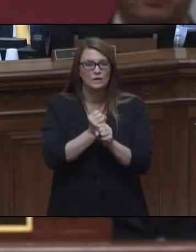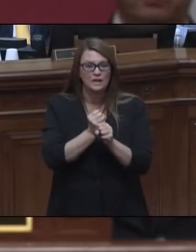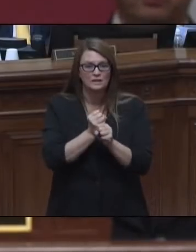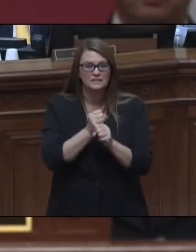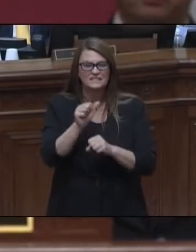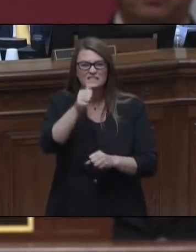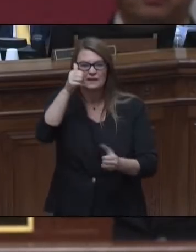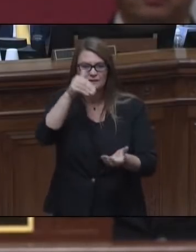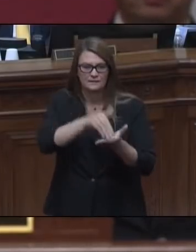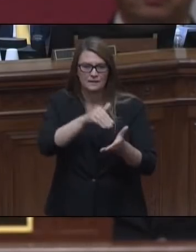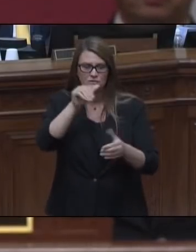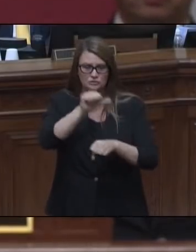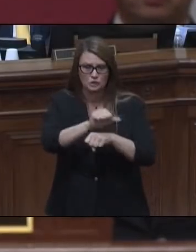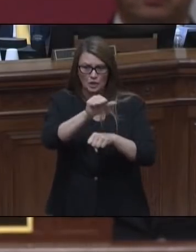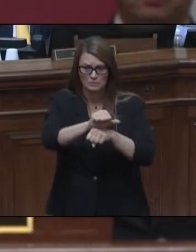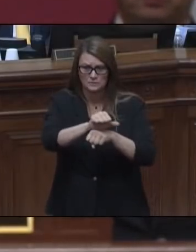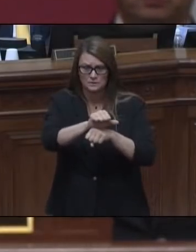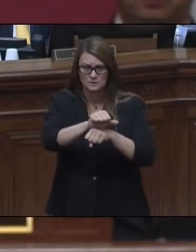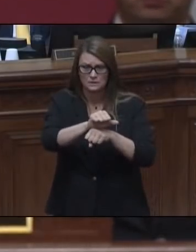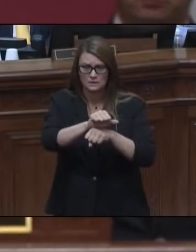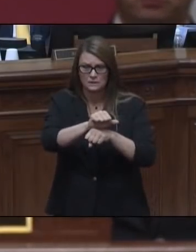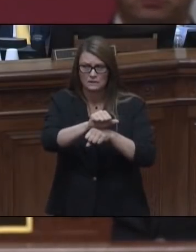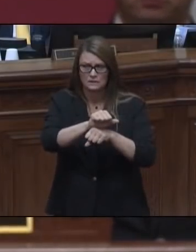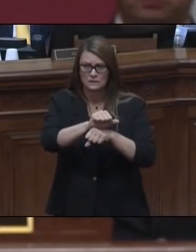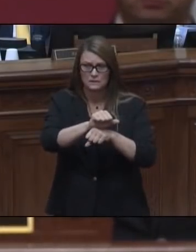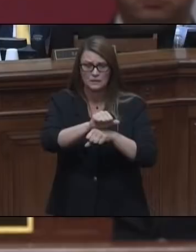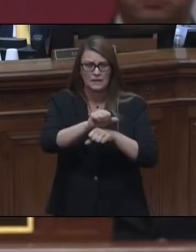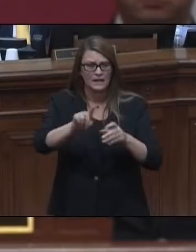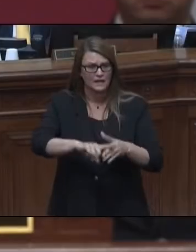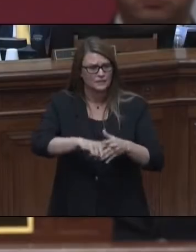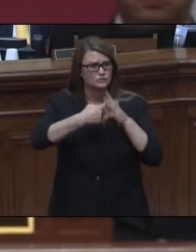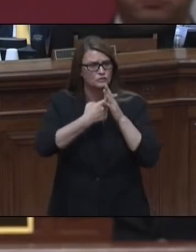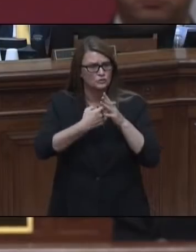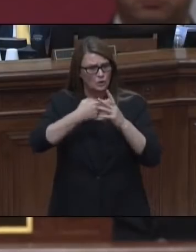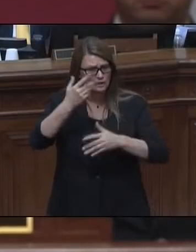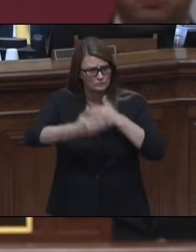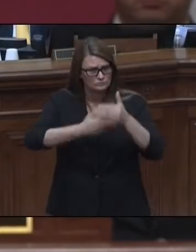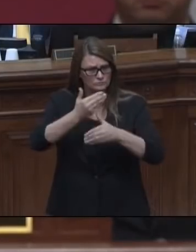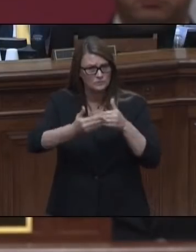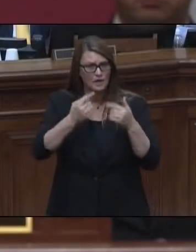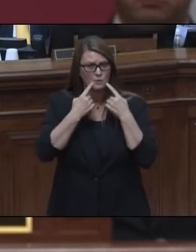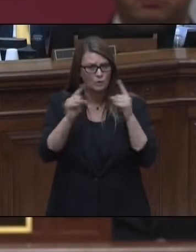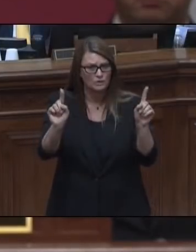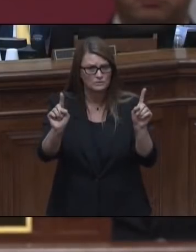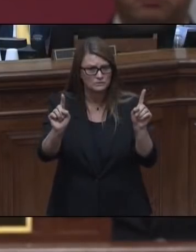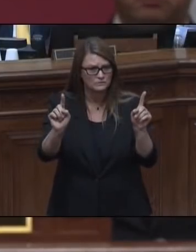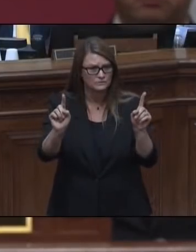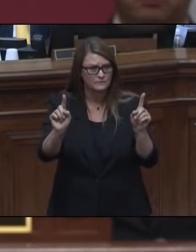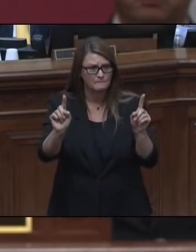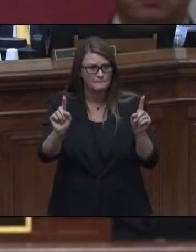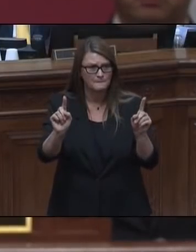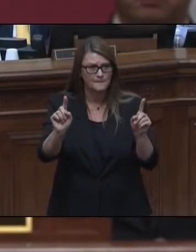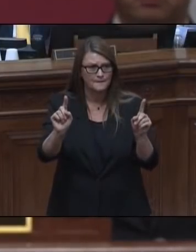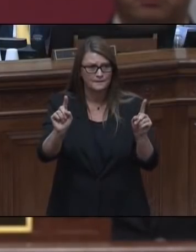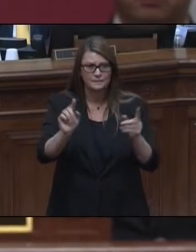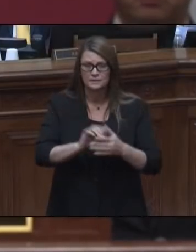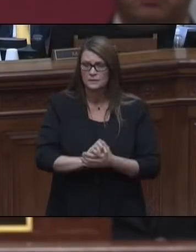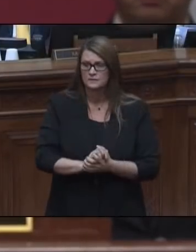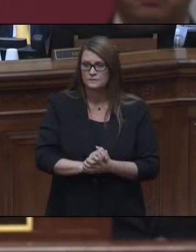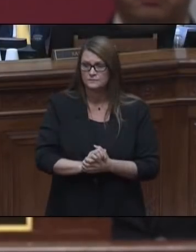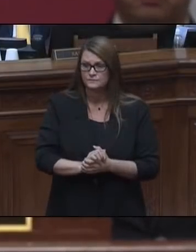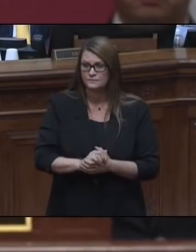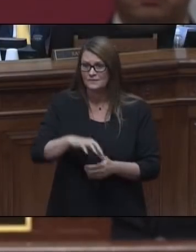of jobs. We absolutely put ourselves on a pathway, and lo and behold, it worked. Think about this, as far